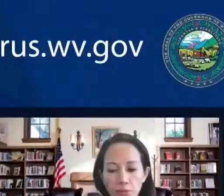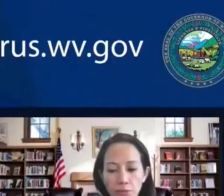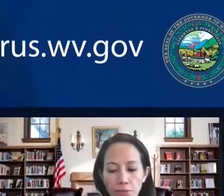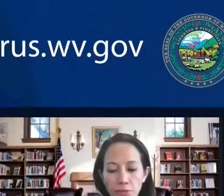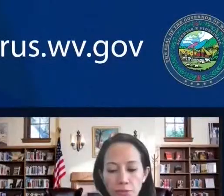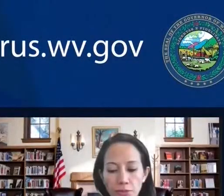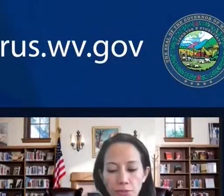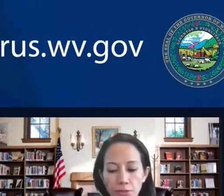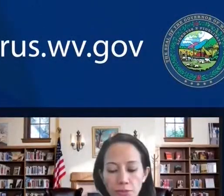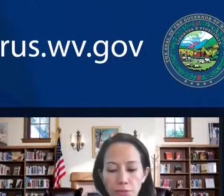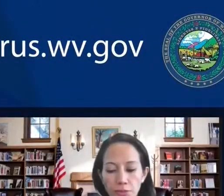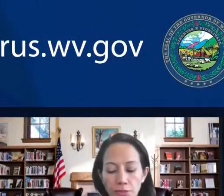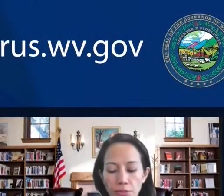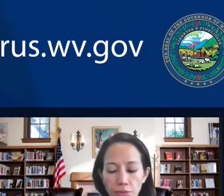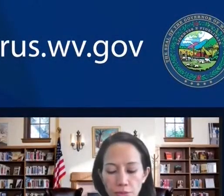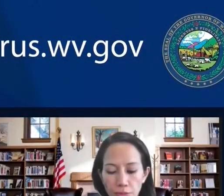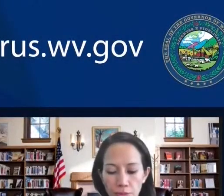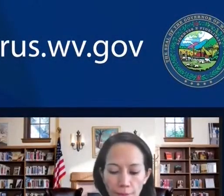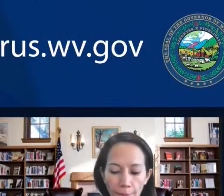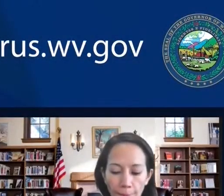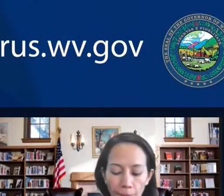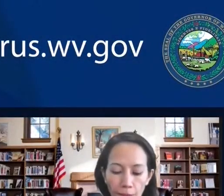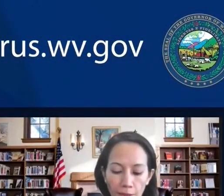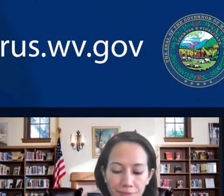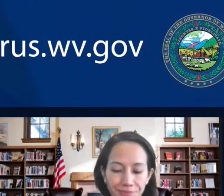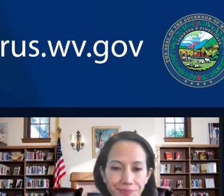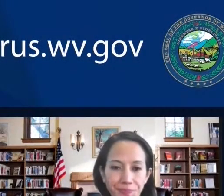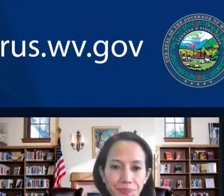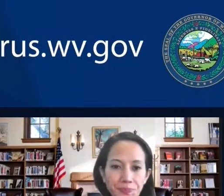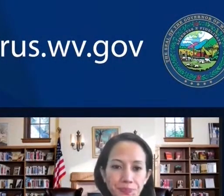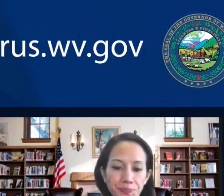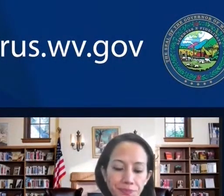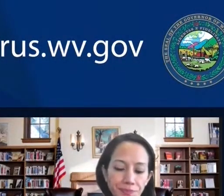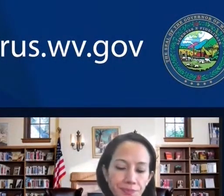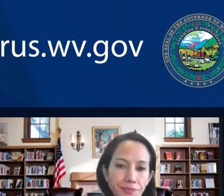All right, thank you, Charles. Next to Brad McElhenney with West Virginia Metro News.